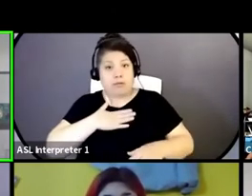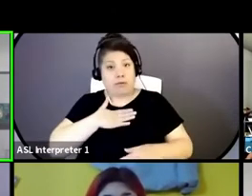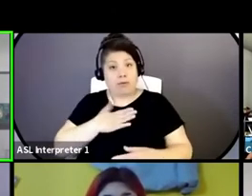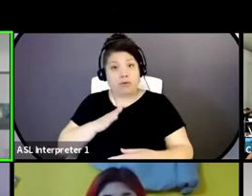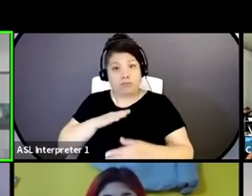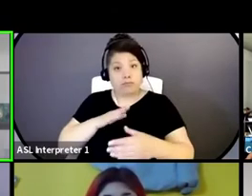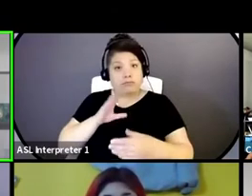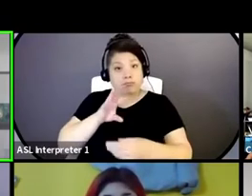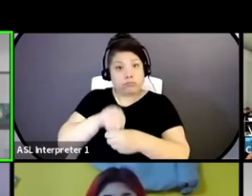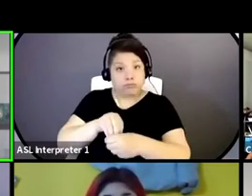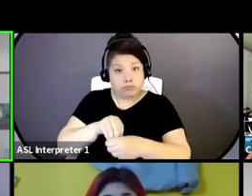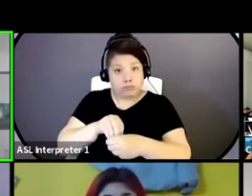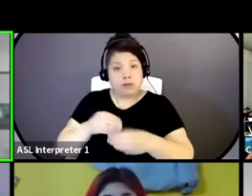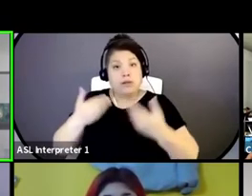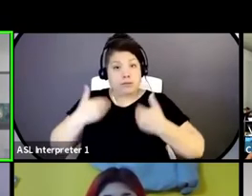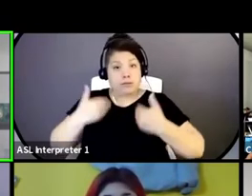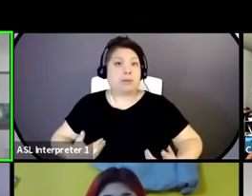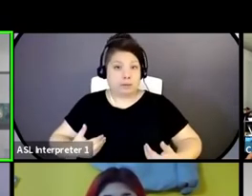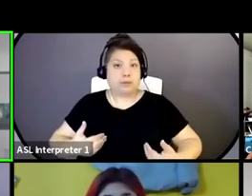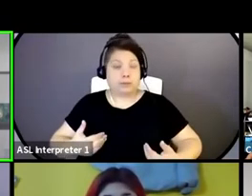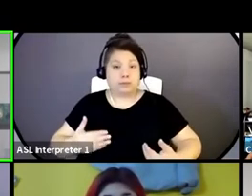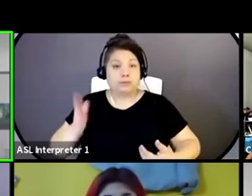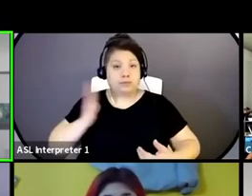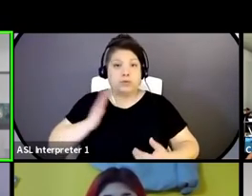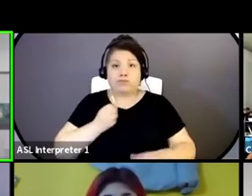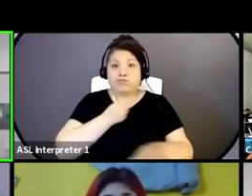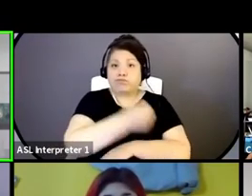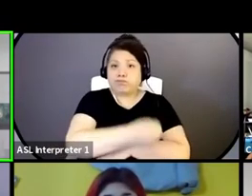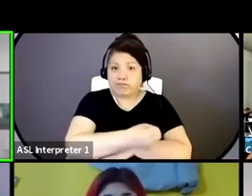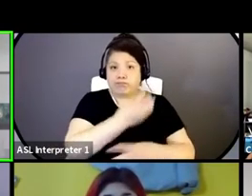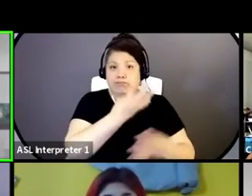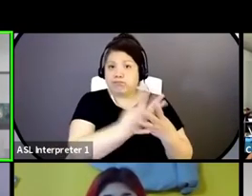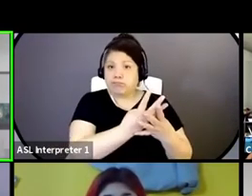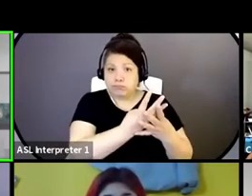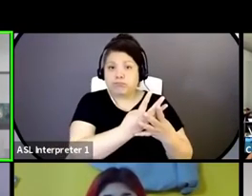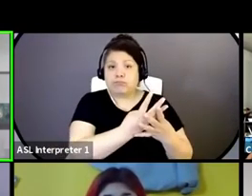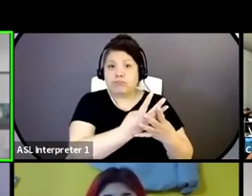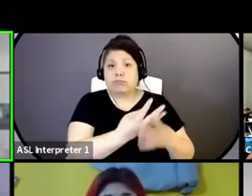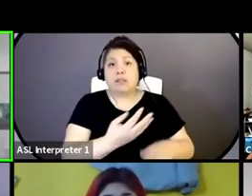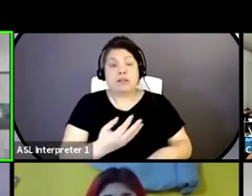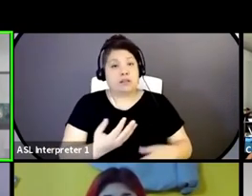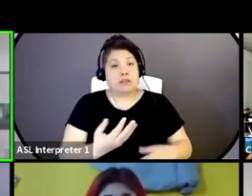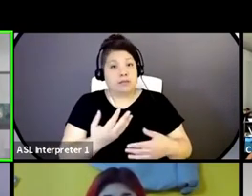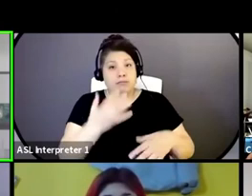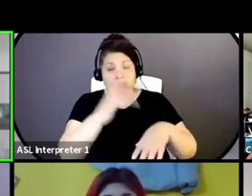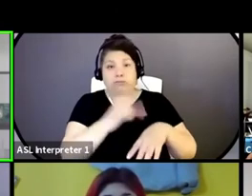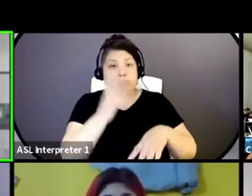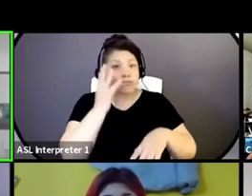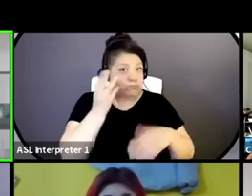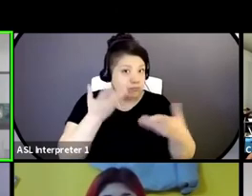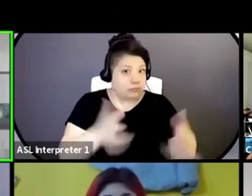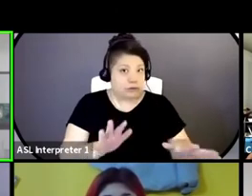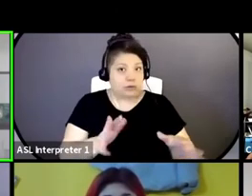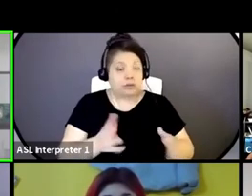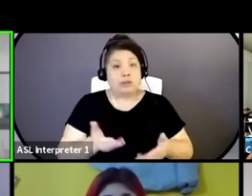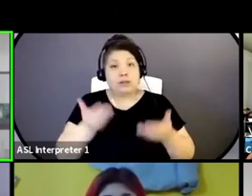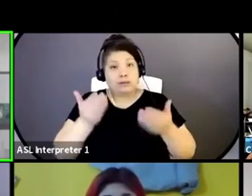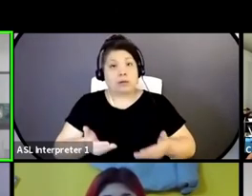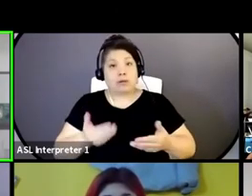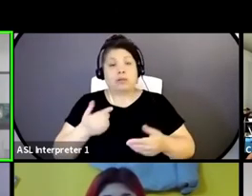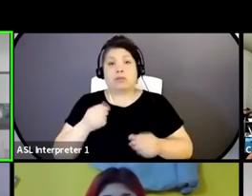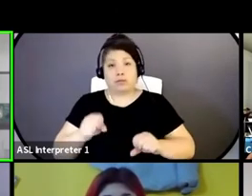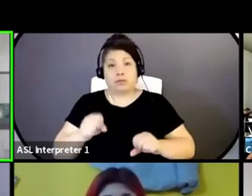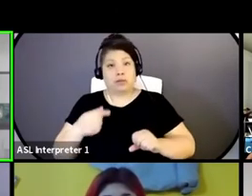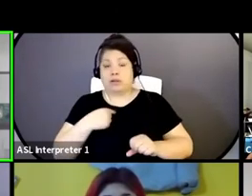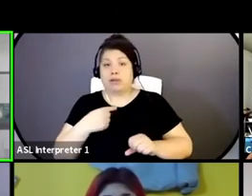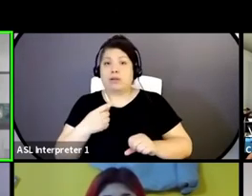someone who's criminalized, who've been to the pen, to jails, who is currently facing a deportation